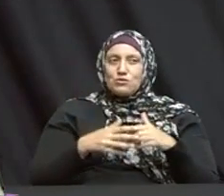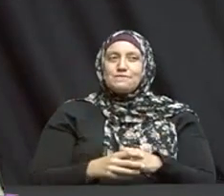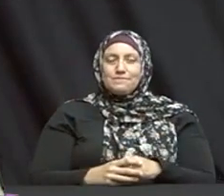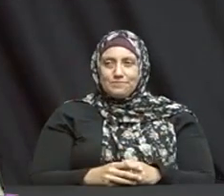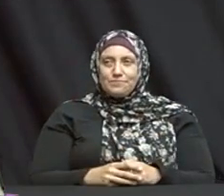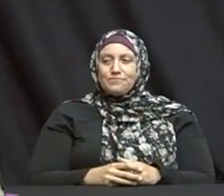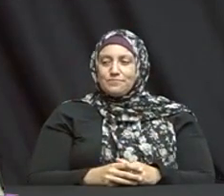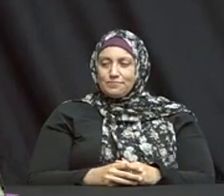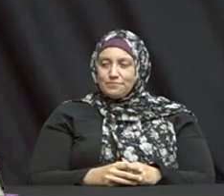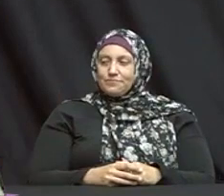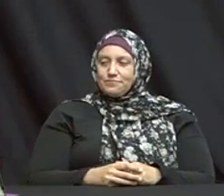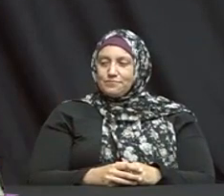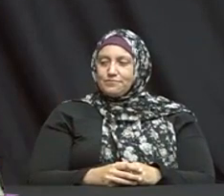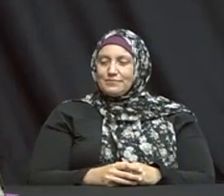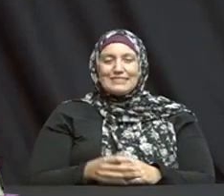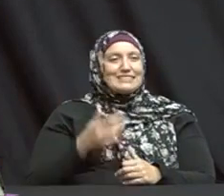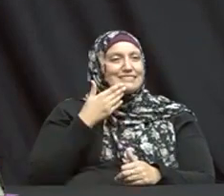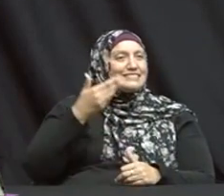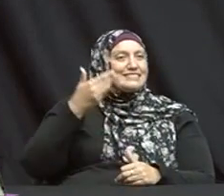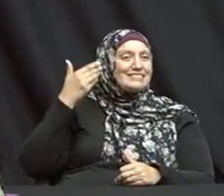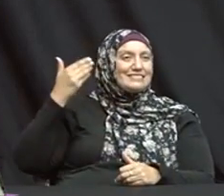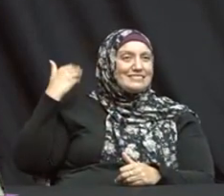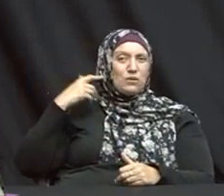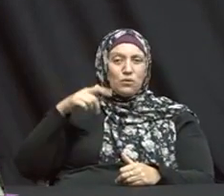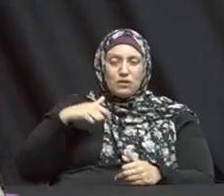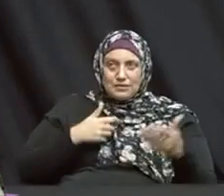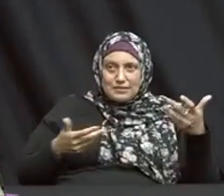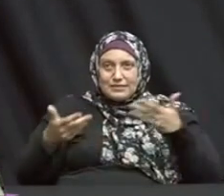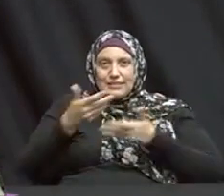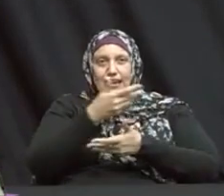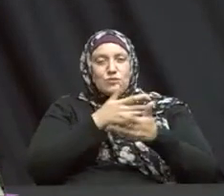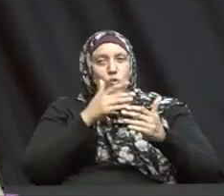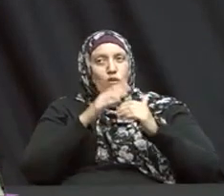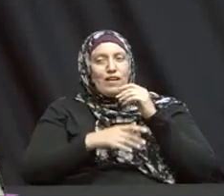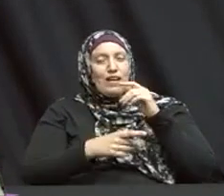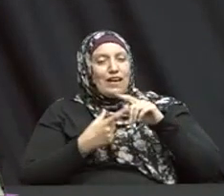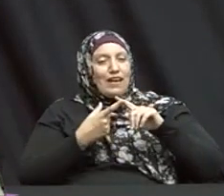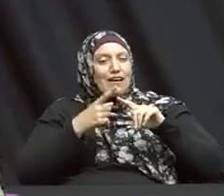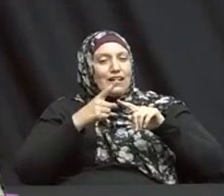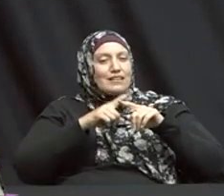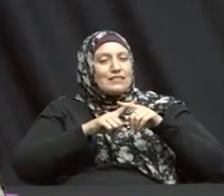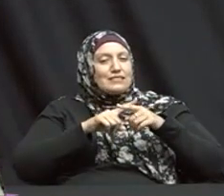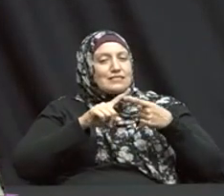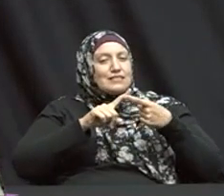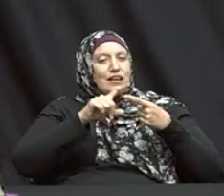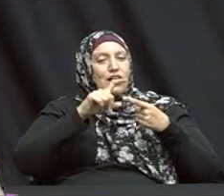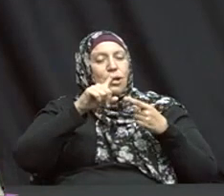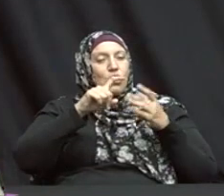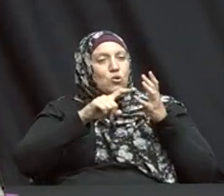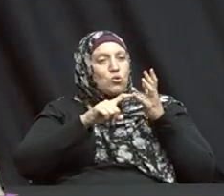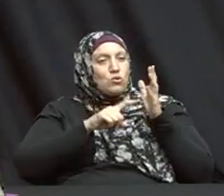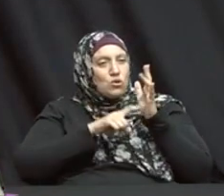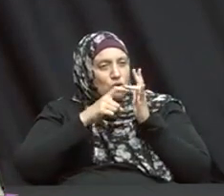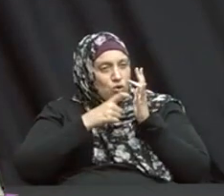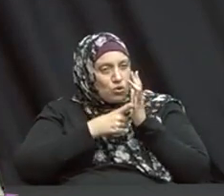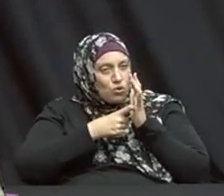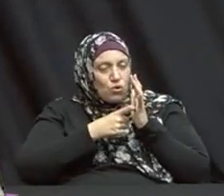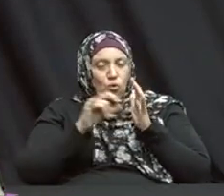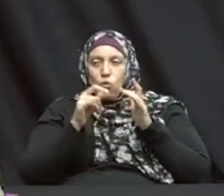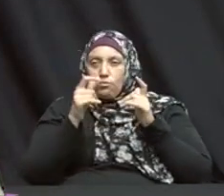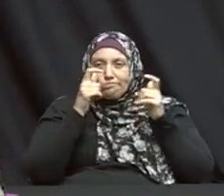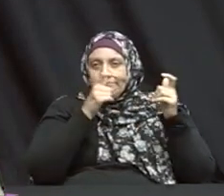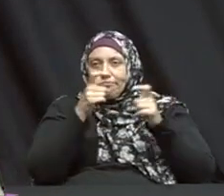With what we were discussing a little bit earlier about having an executor or a guardian on behalf of a minor child, a